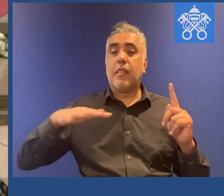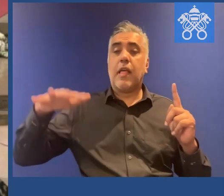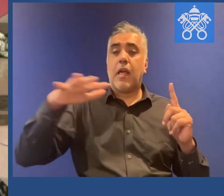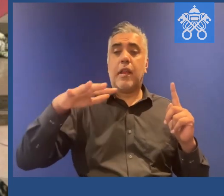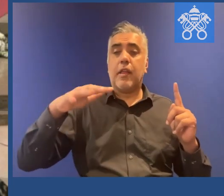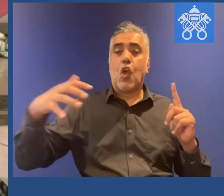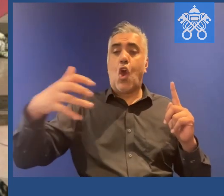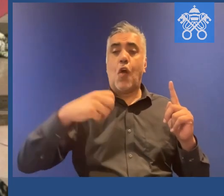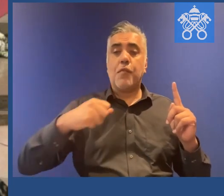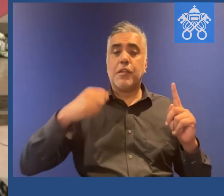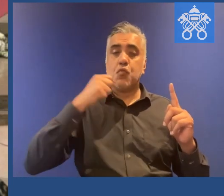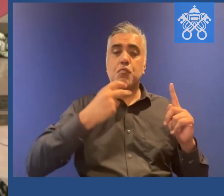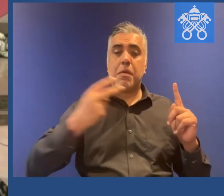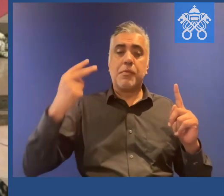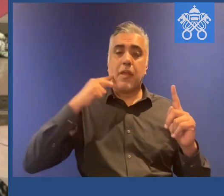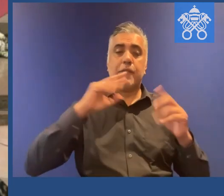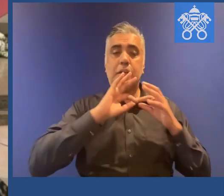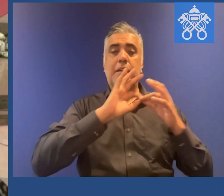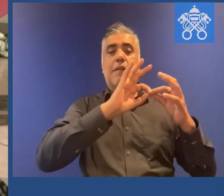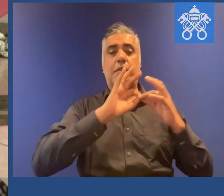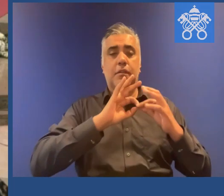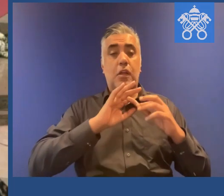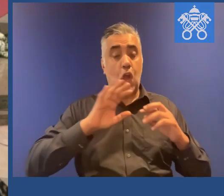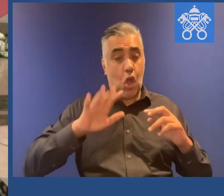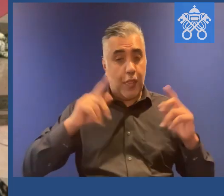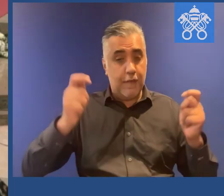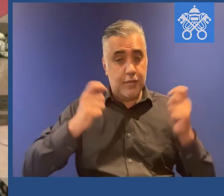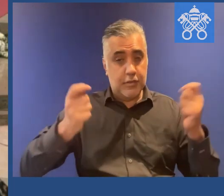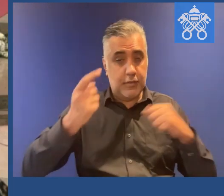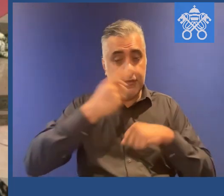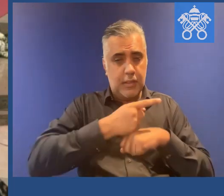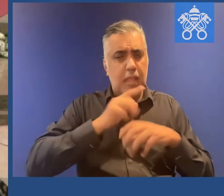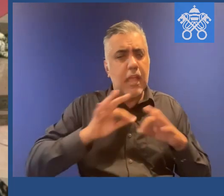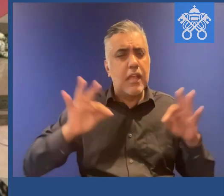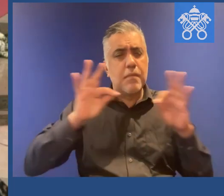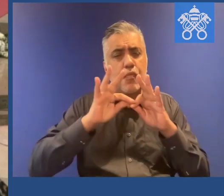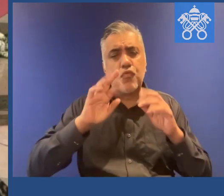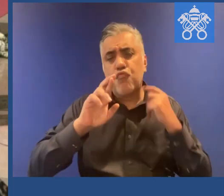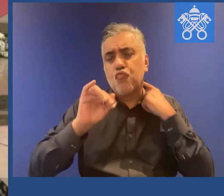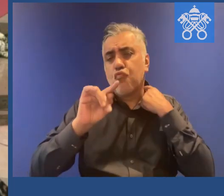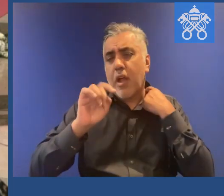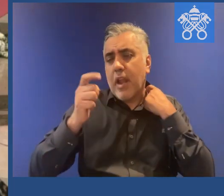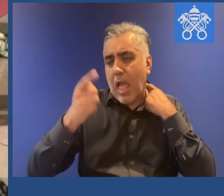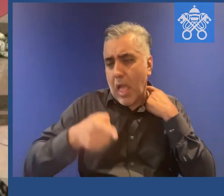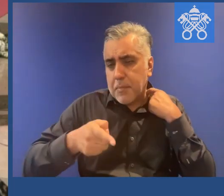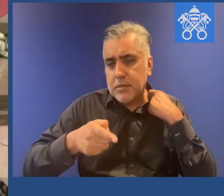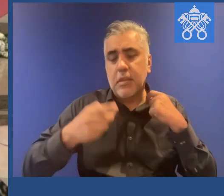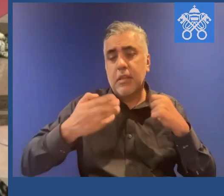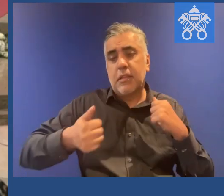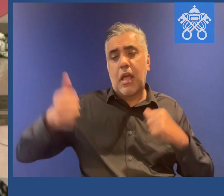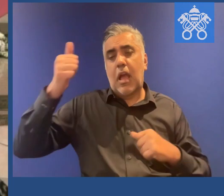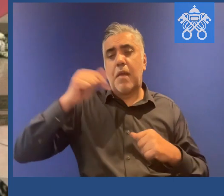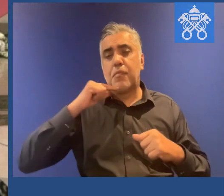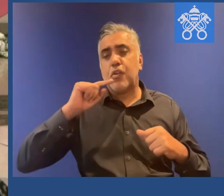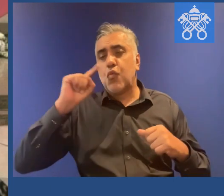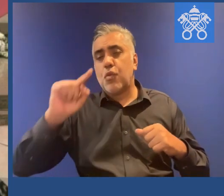harvest in remembrance of the covenant. On that festive day, an important rite took place. The high priest went